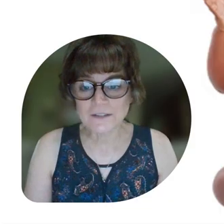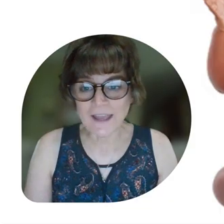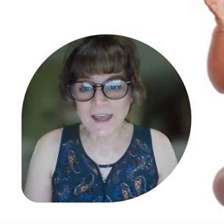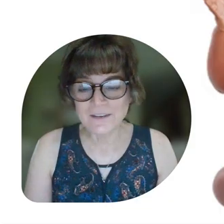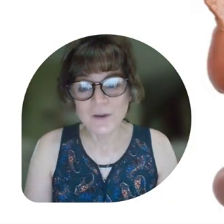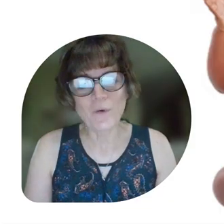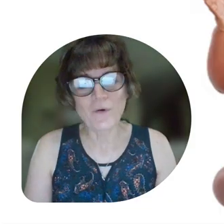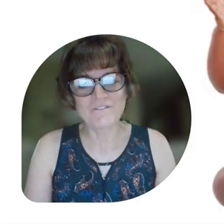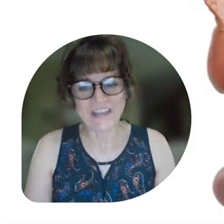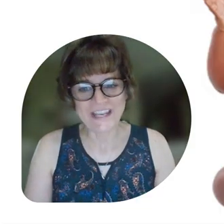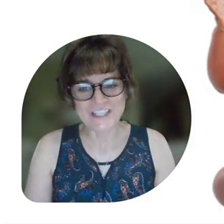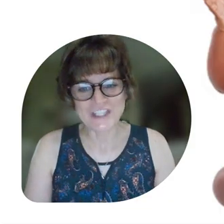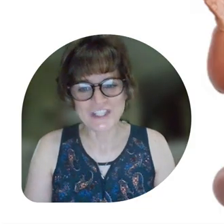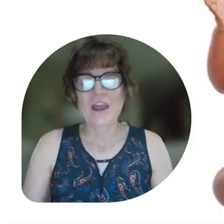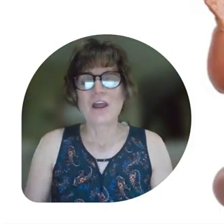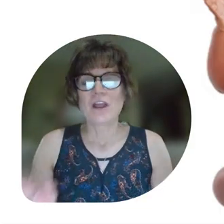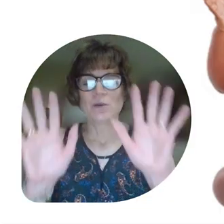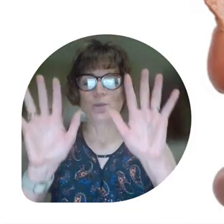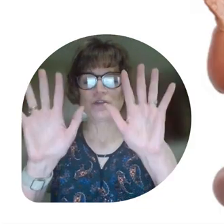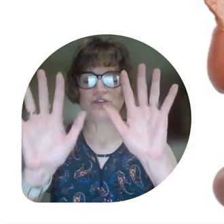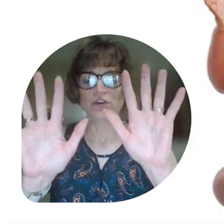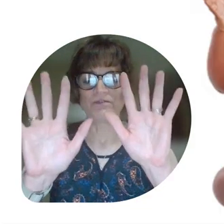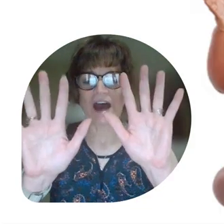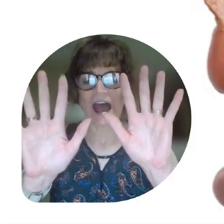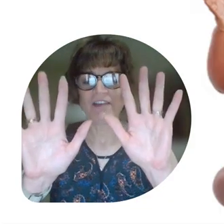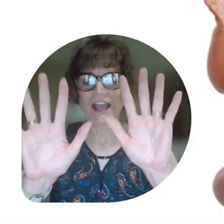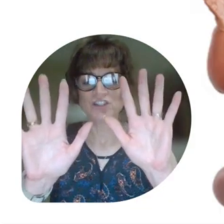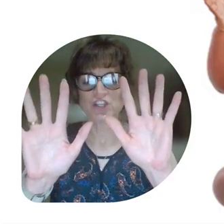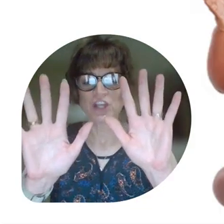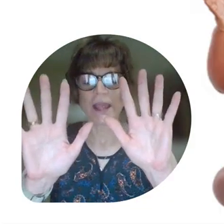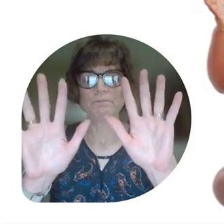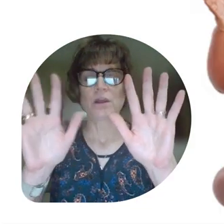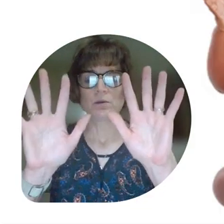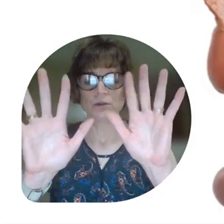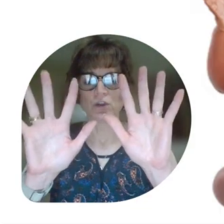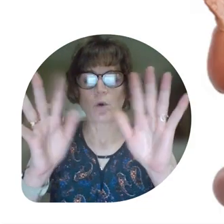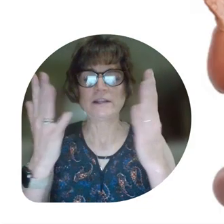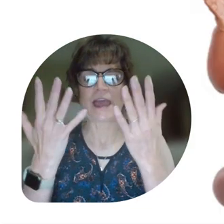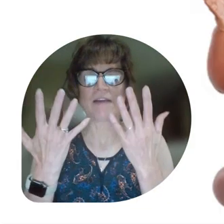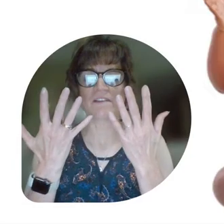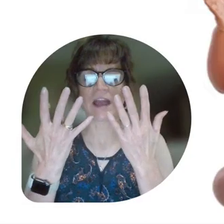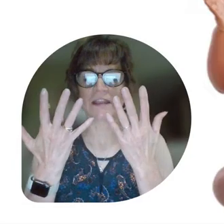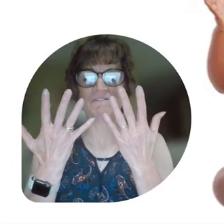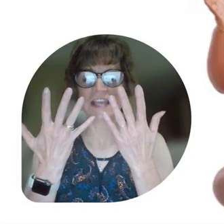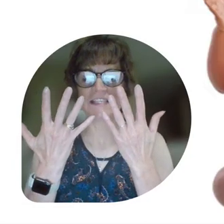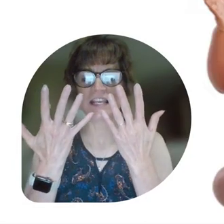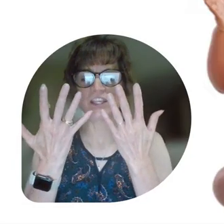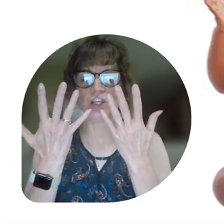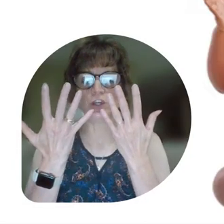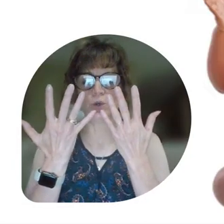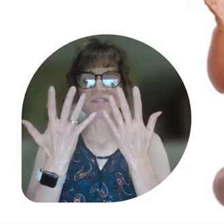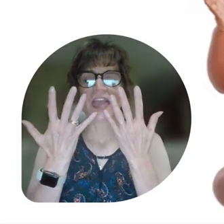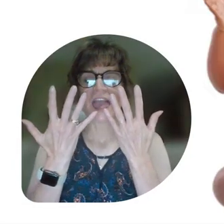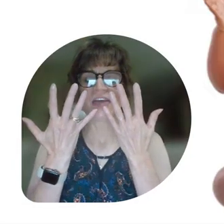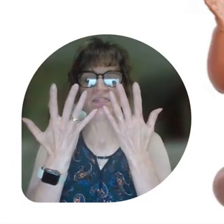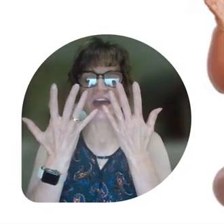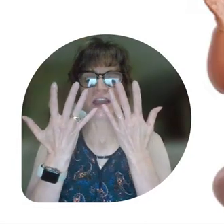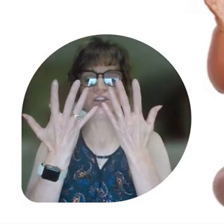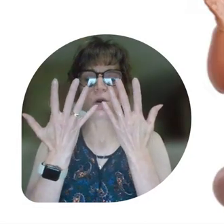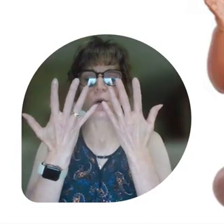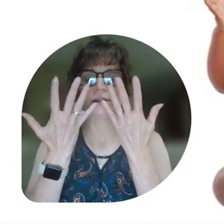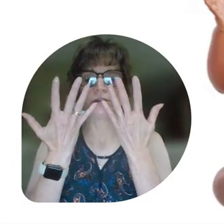All done or finished. With your 5-hand shape, you're going to have it kind of facing you,